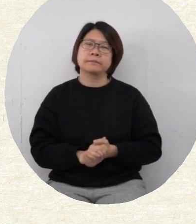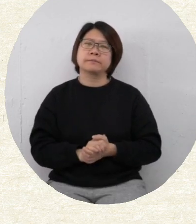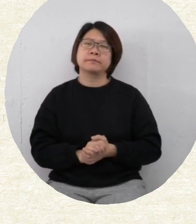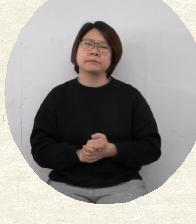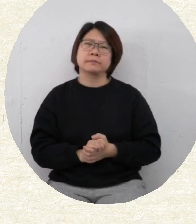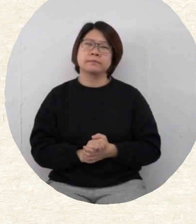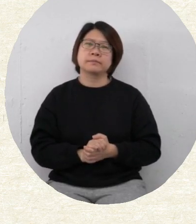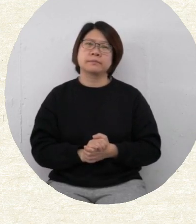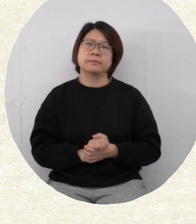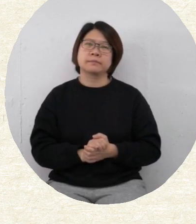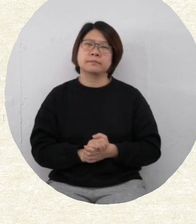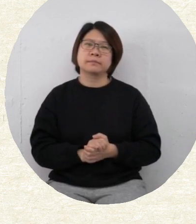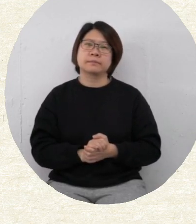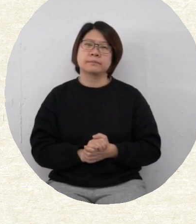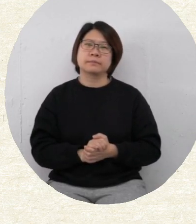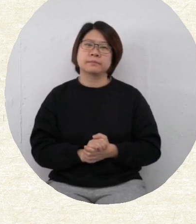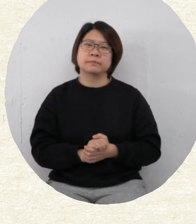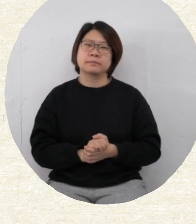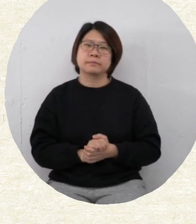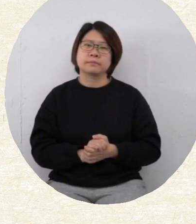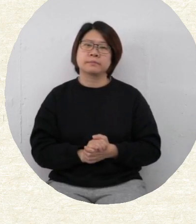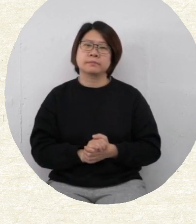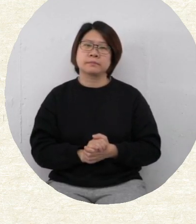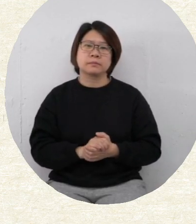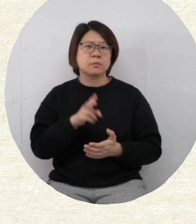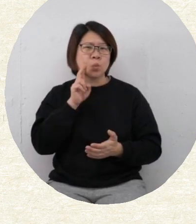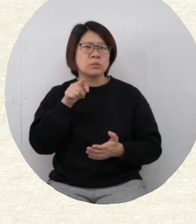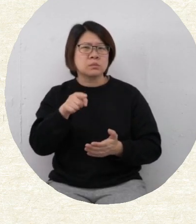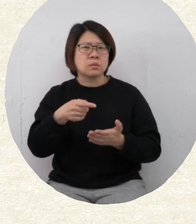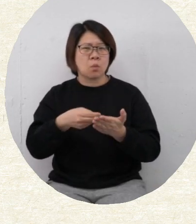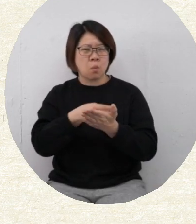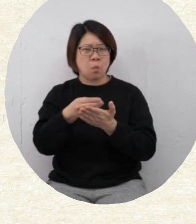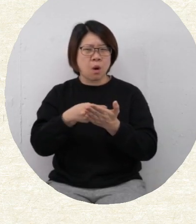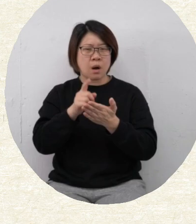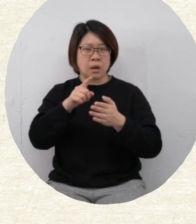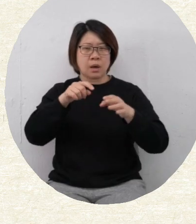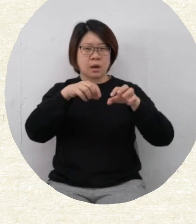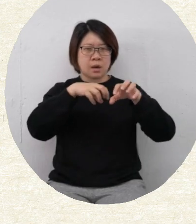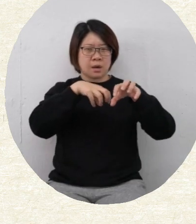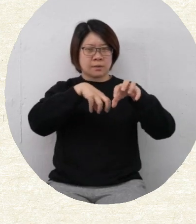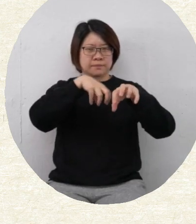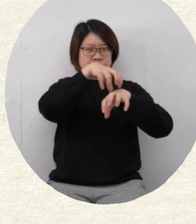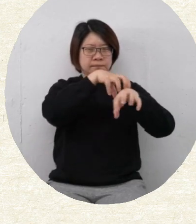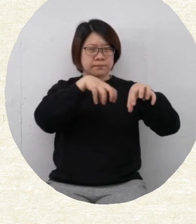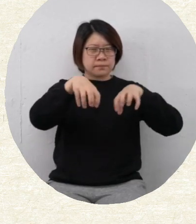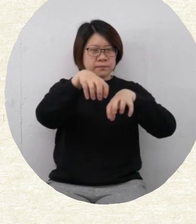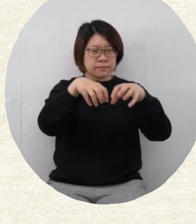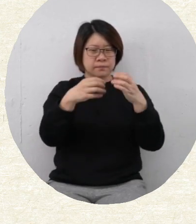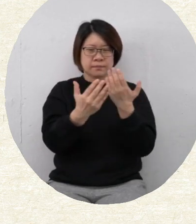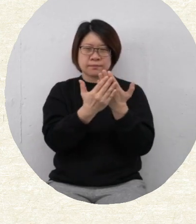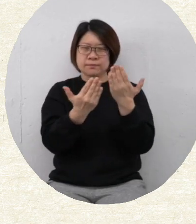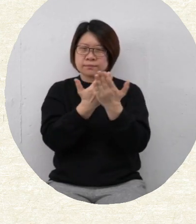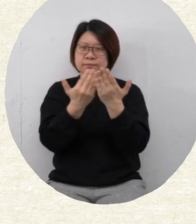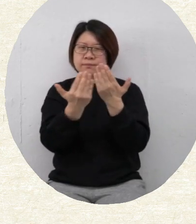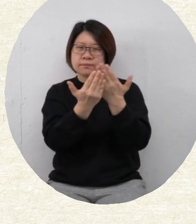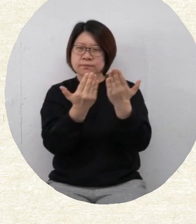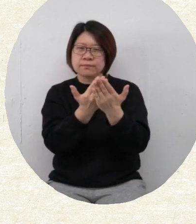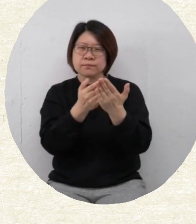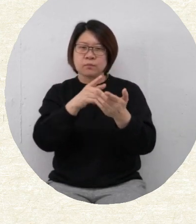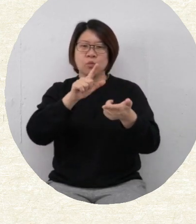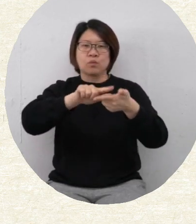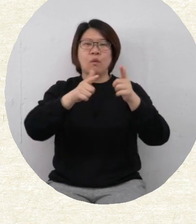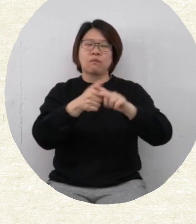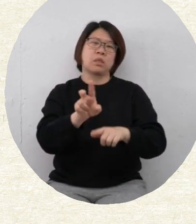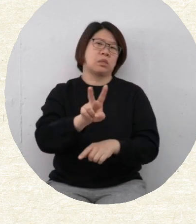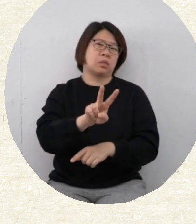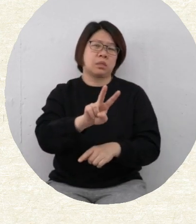mokuhanga prints, my lithographs started to look like woodblock prints. And I started to use